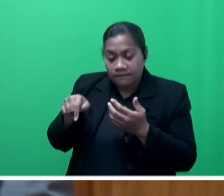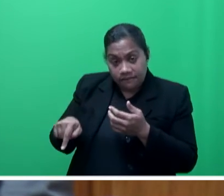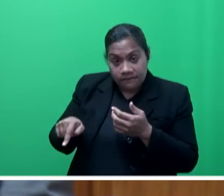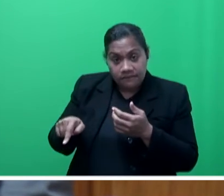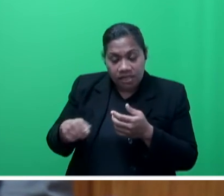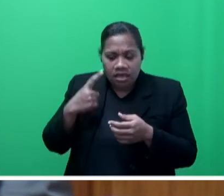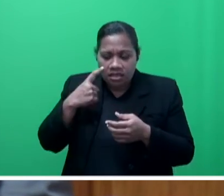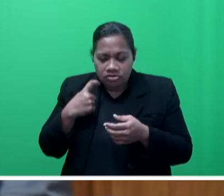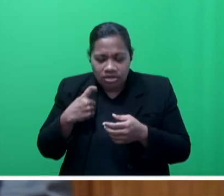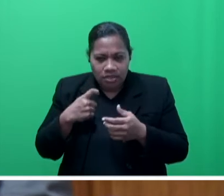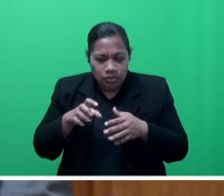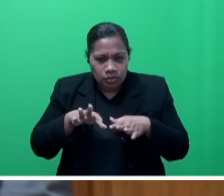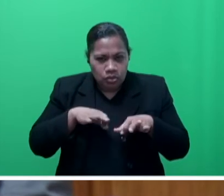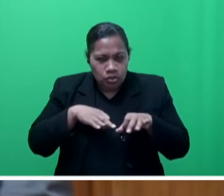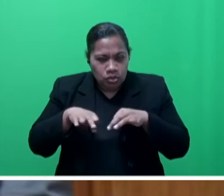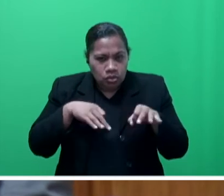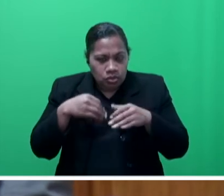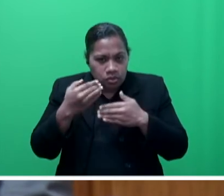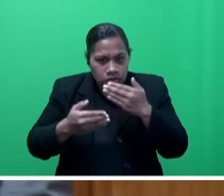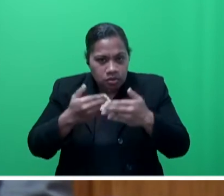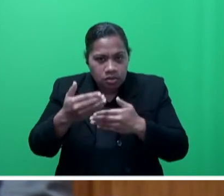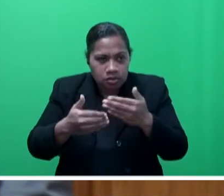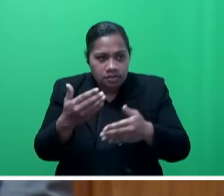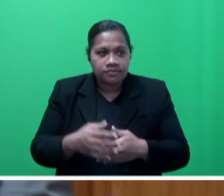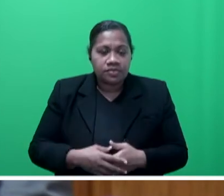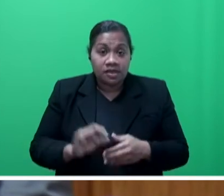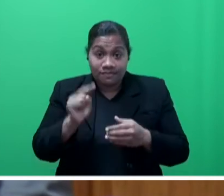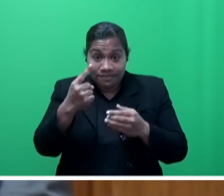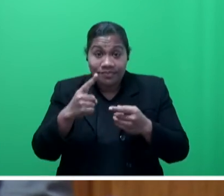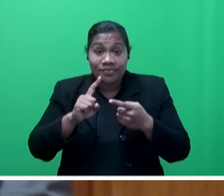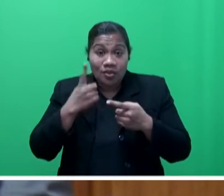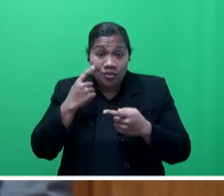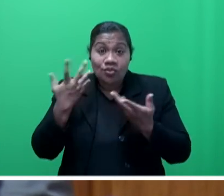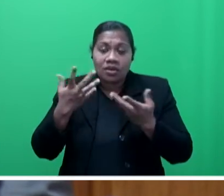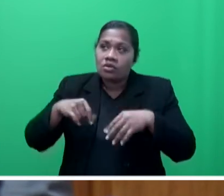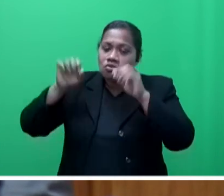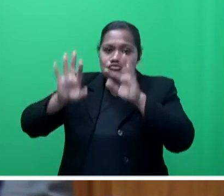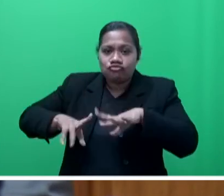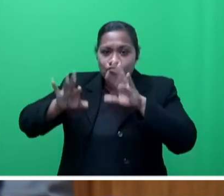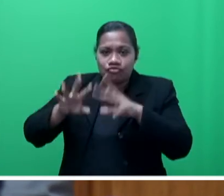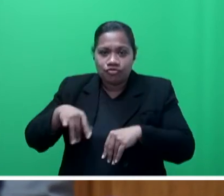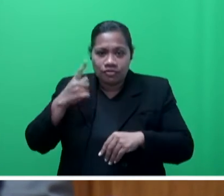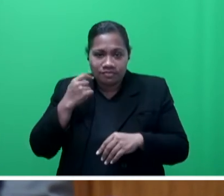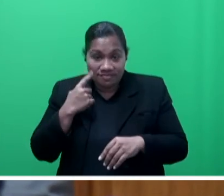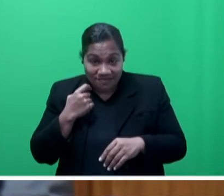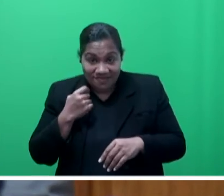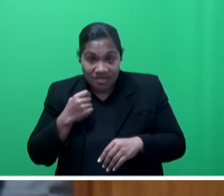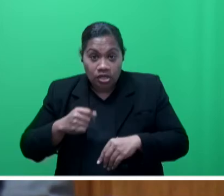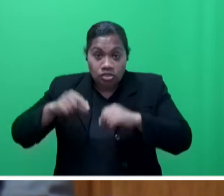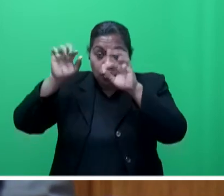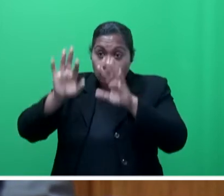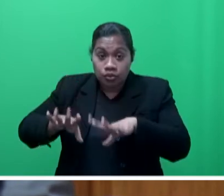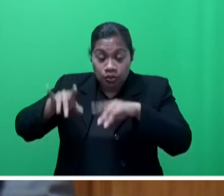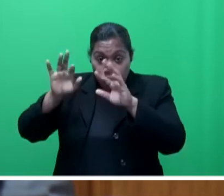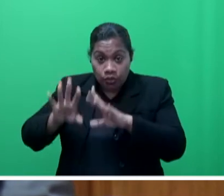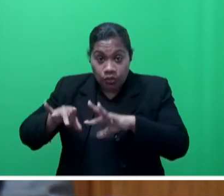to work out, water in our aquifers comes from rainwater. So you have to look at the amount of replenishment that is going into the